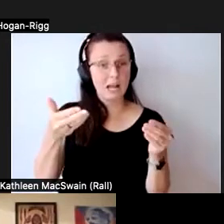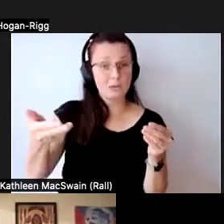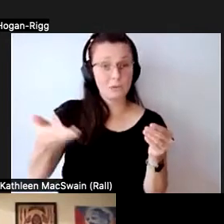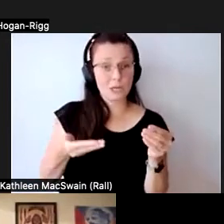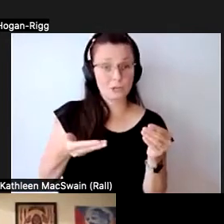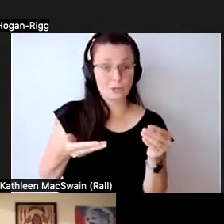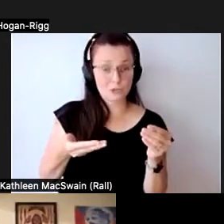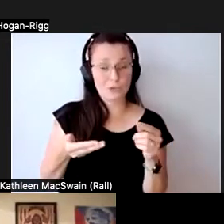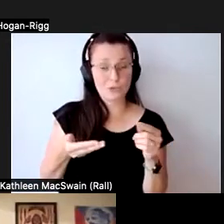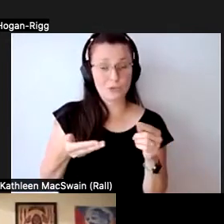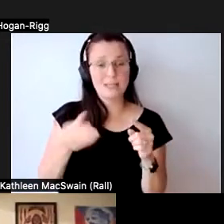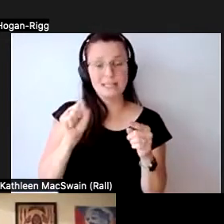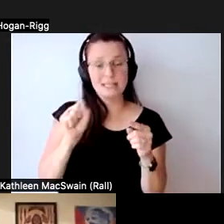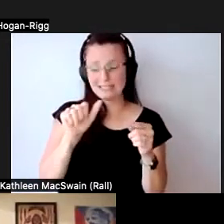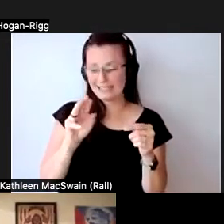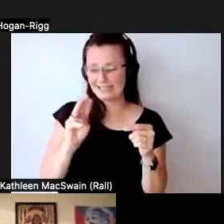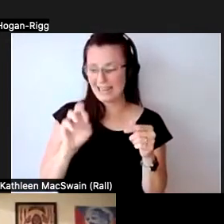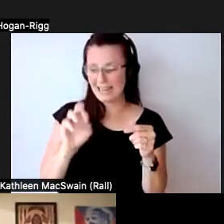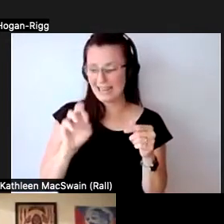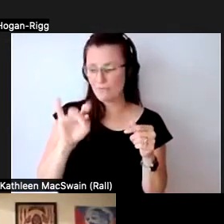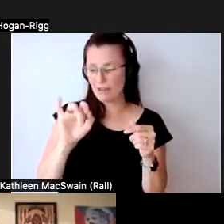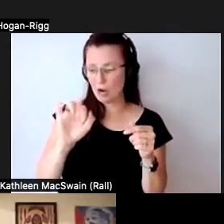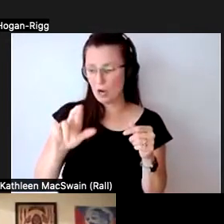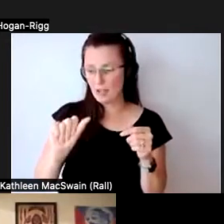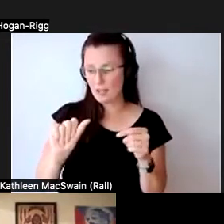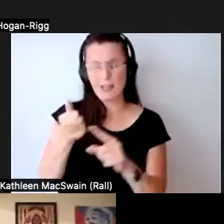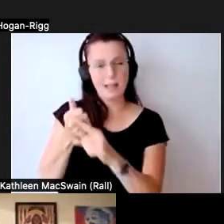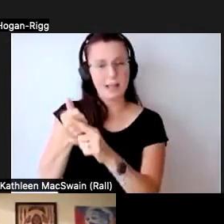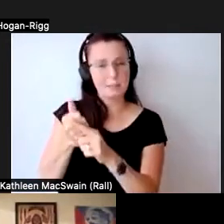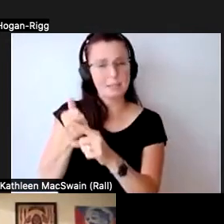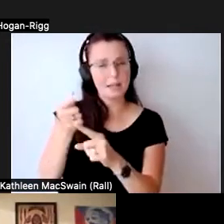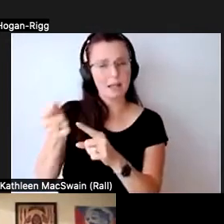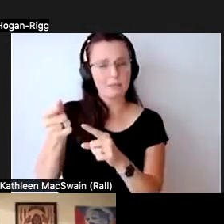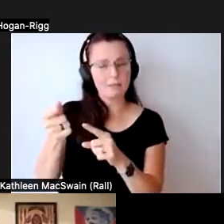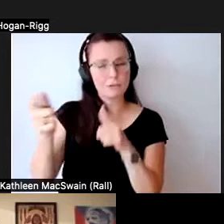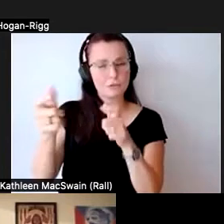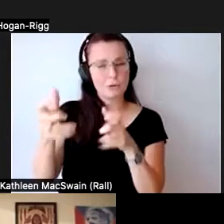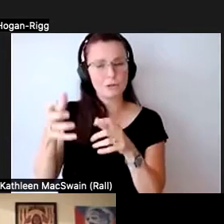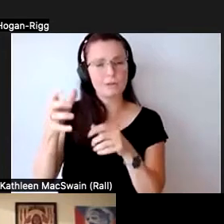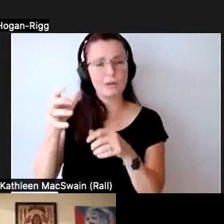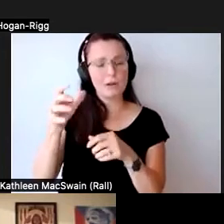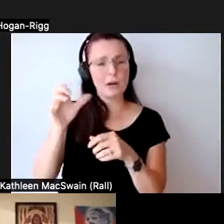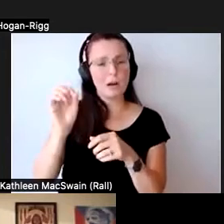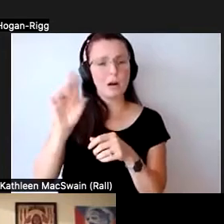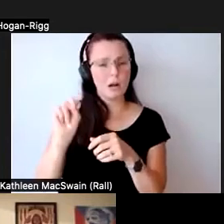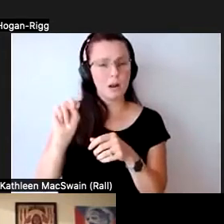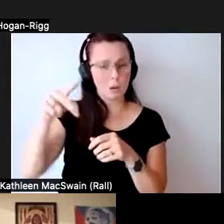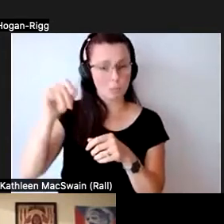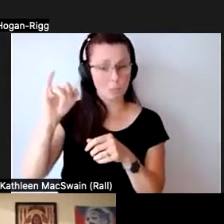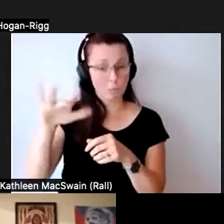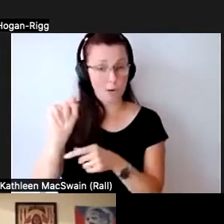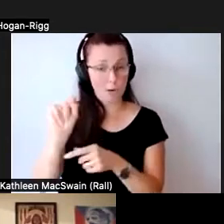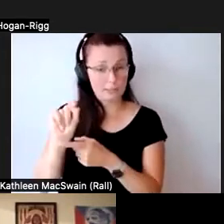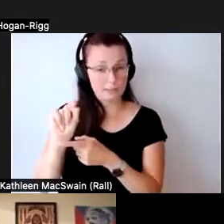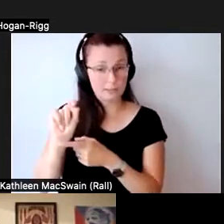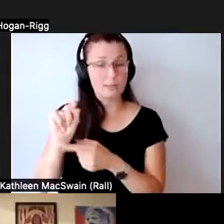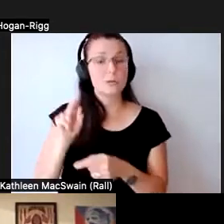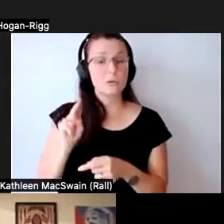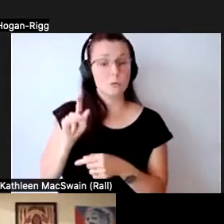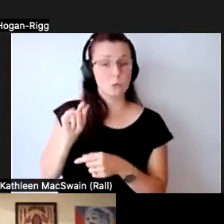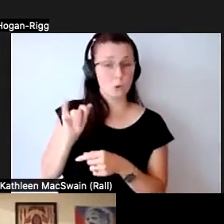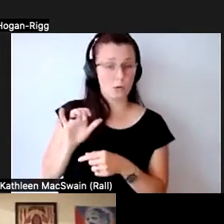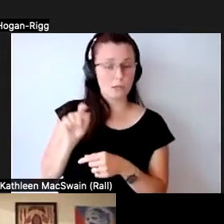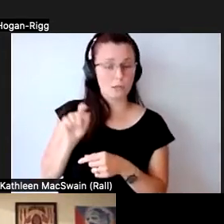of On Point New York. Some of you may have read in the news in the last several months, New York City is now the first city in the United States to